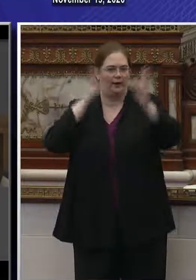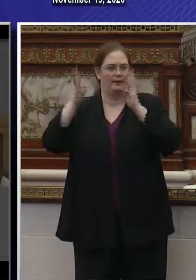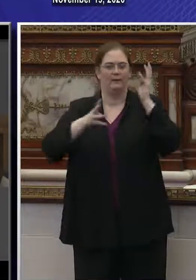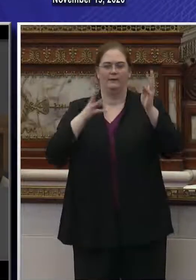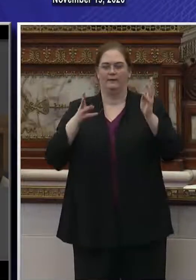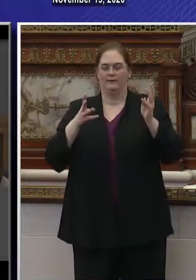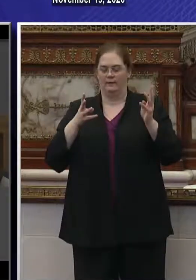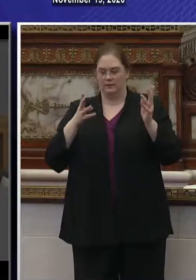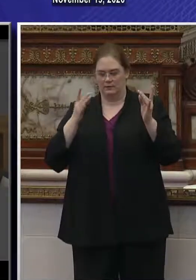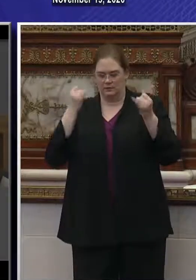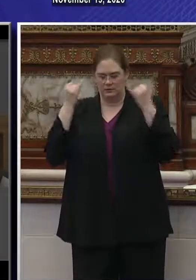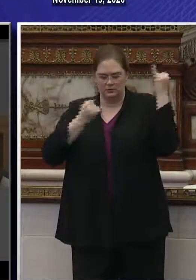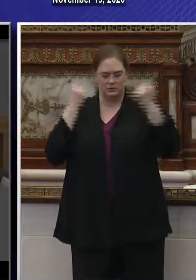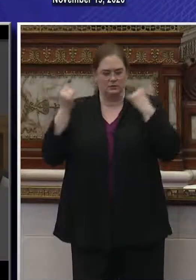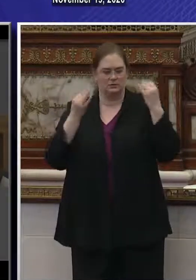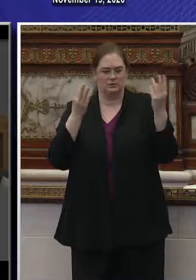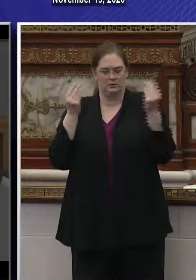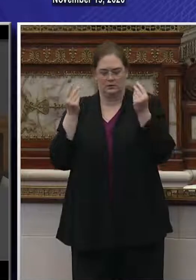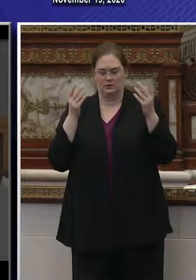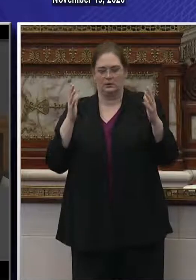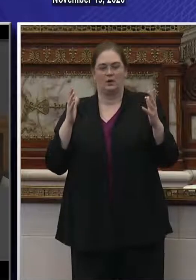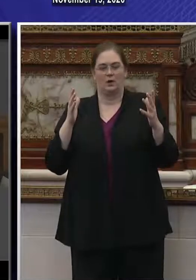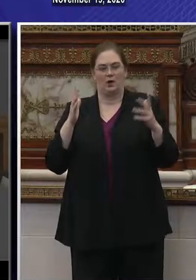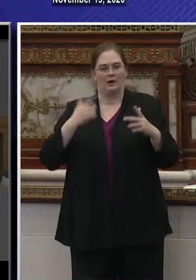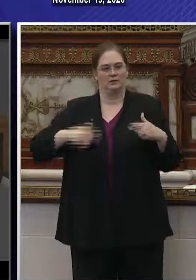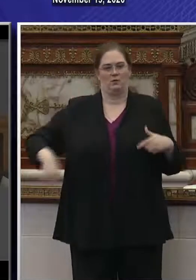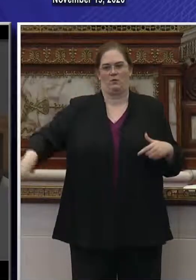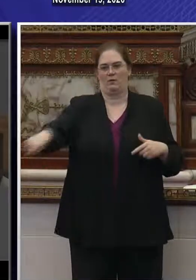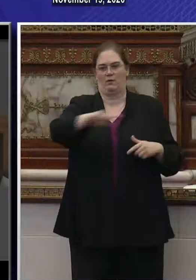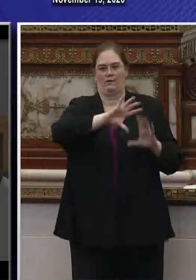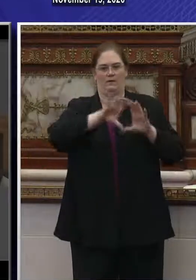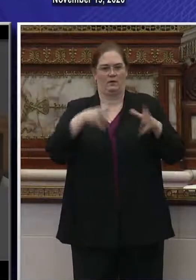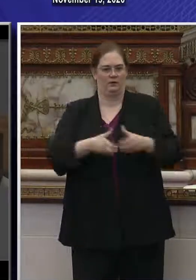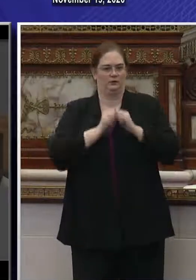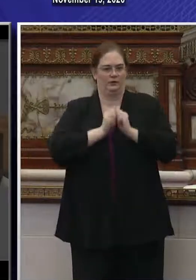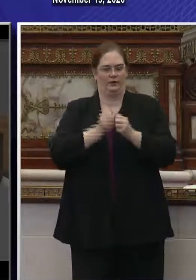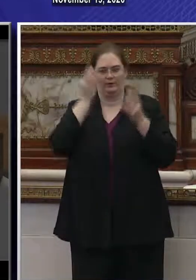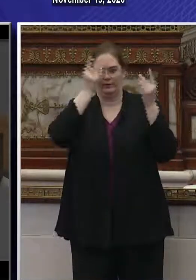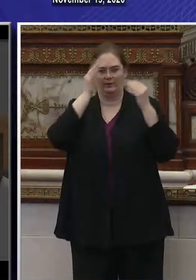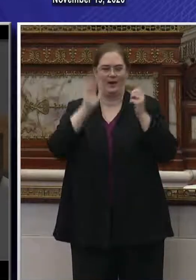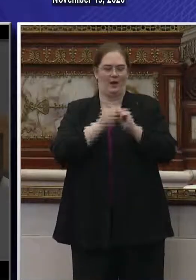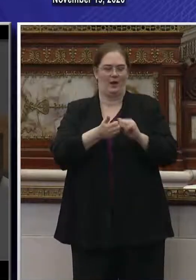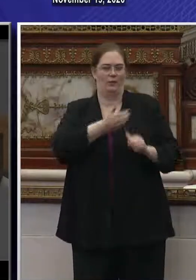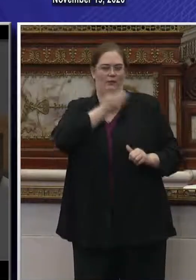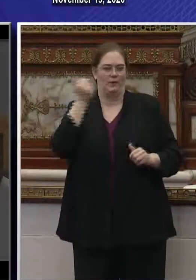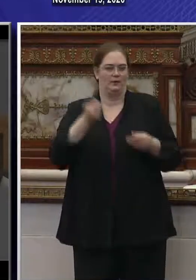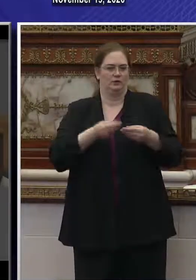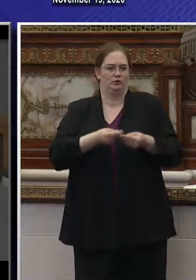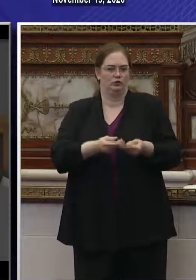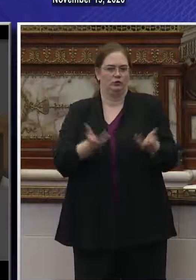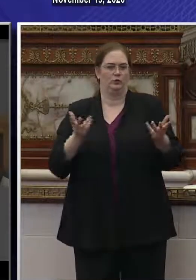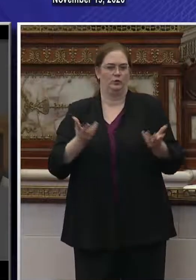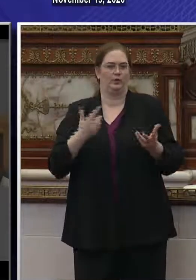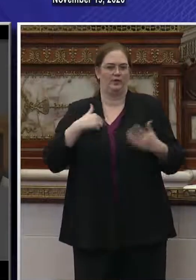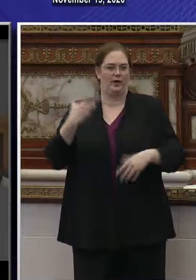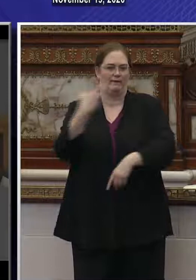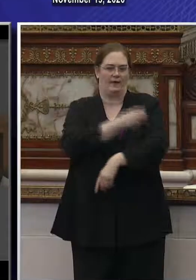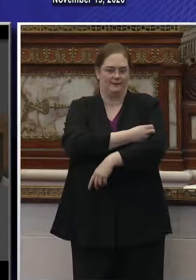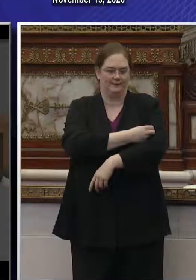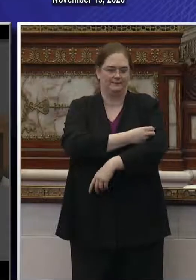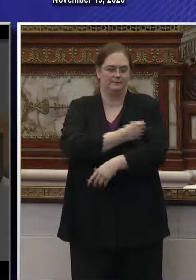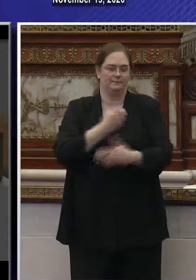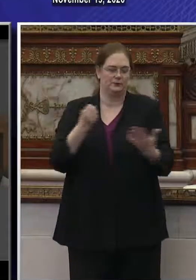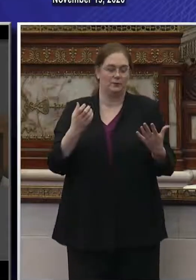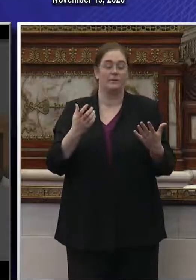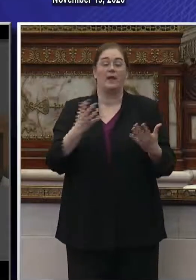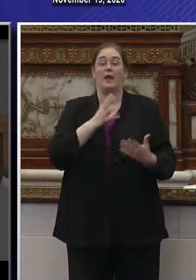and improvise as we all together think about how to best distribute the vaccine. So